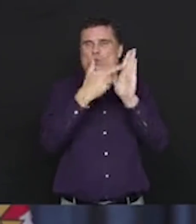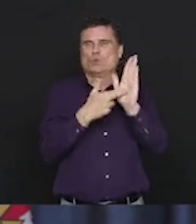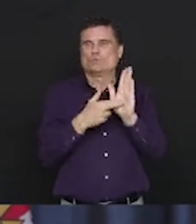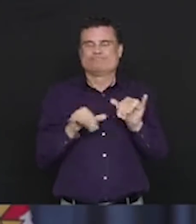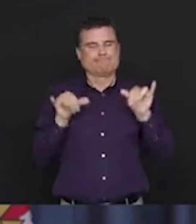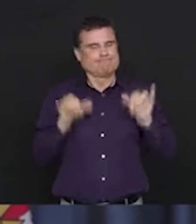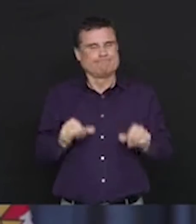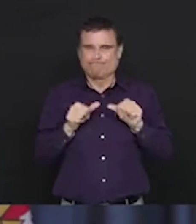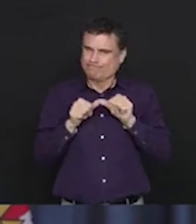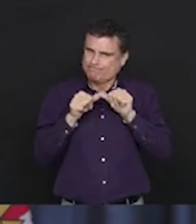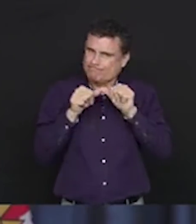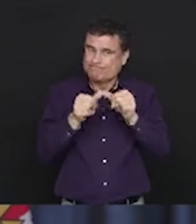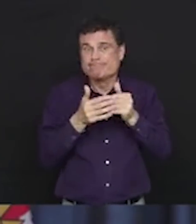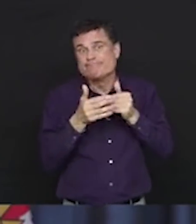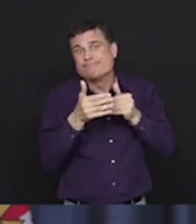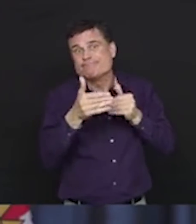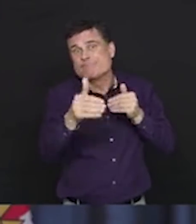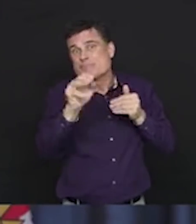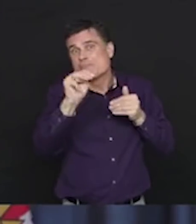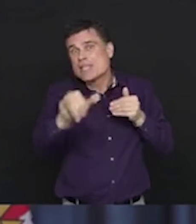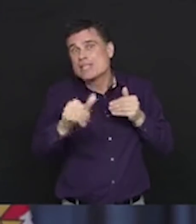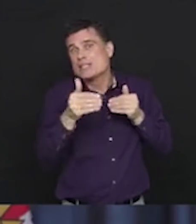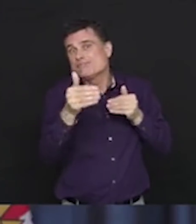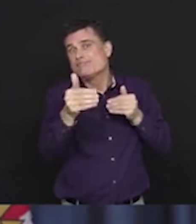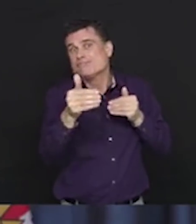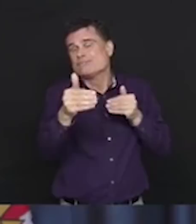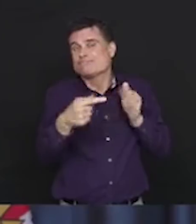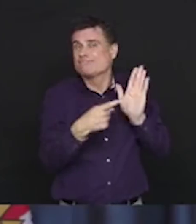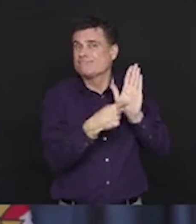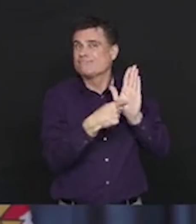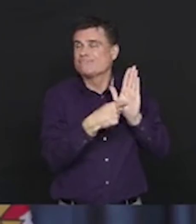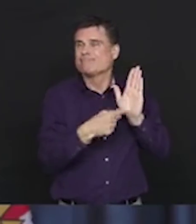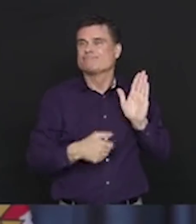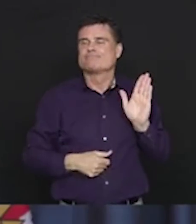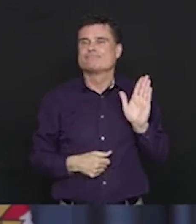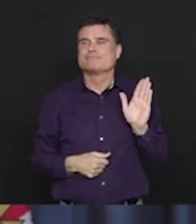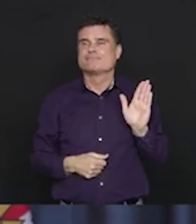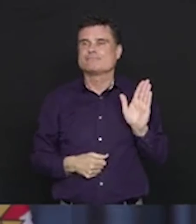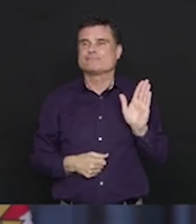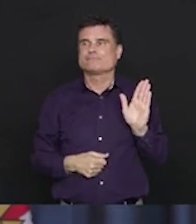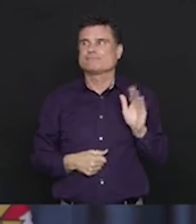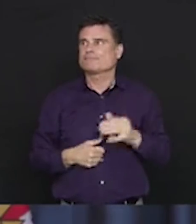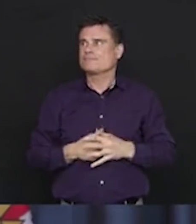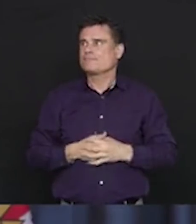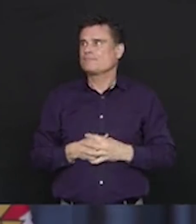able to address this well or better than